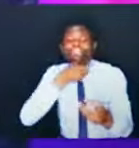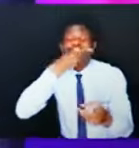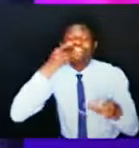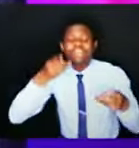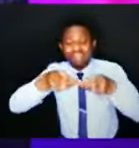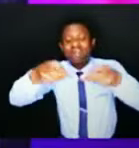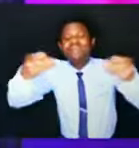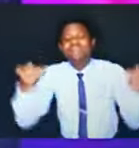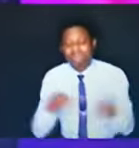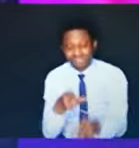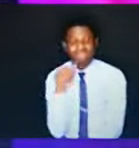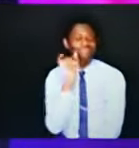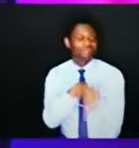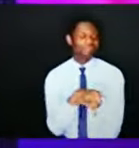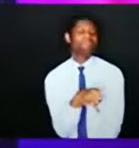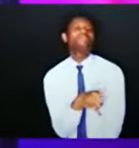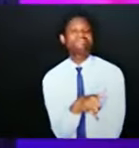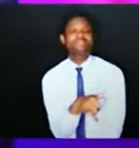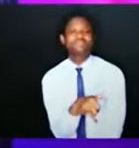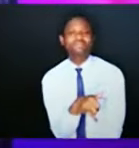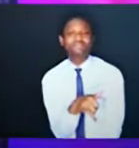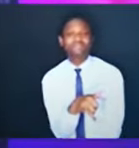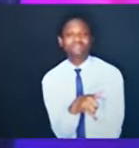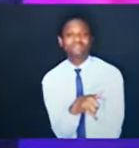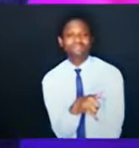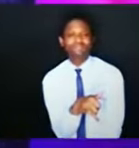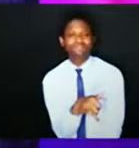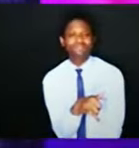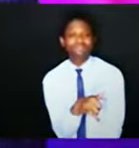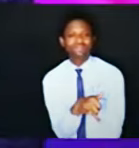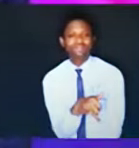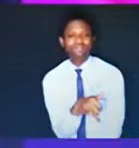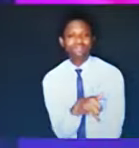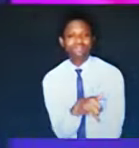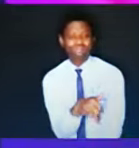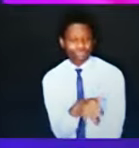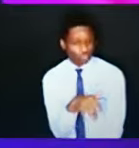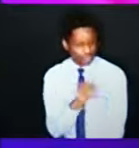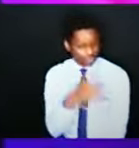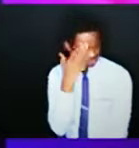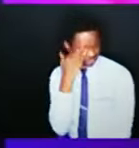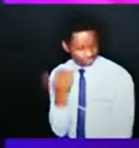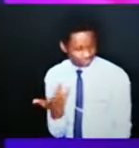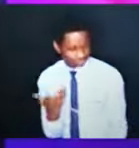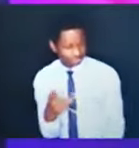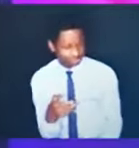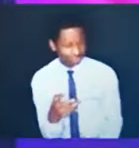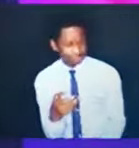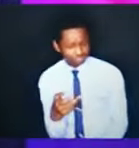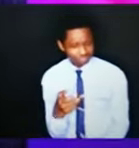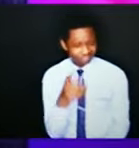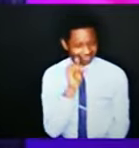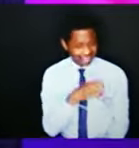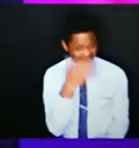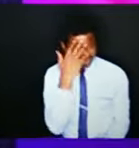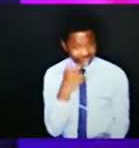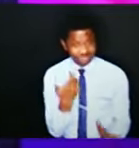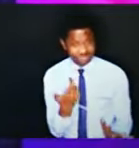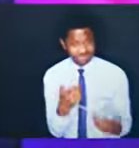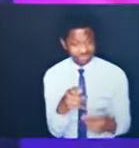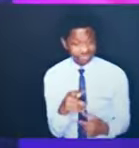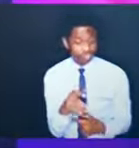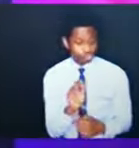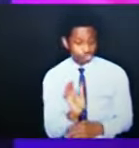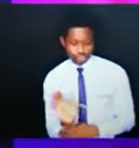are not asori ane wo esreso ono eni. So this is the reason why